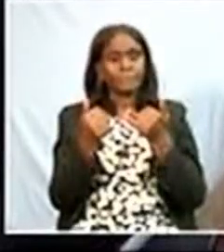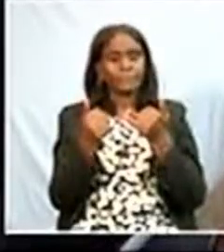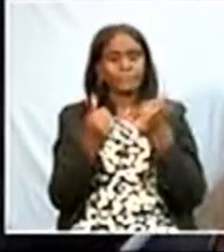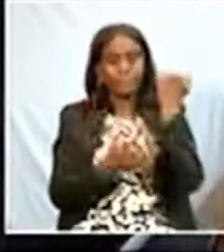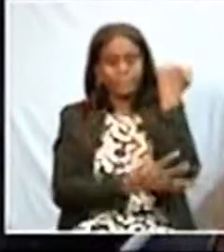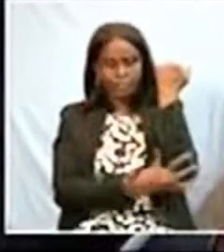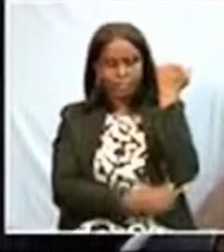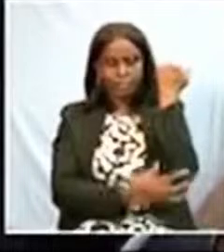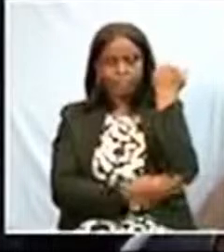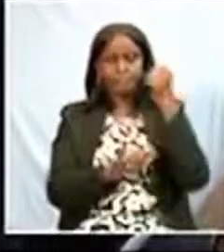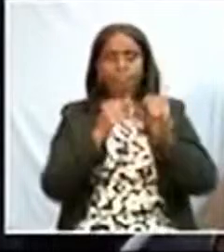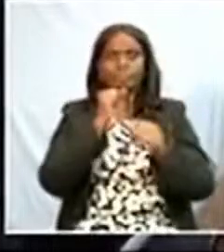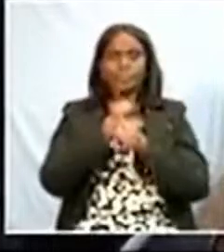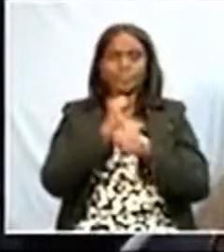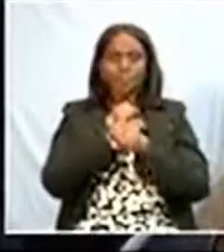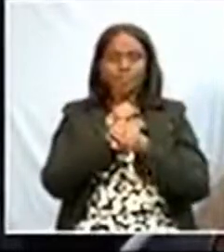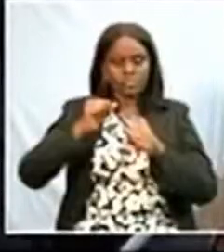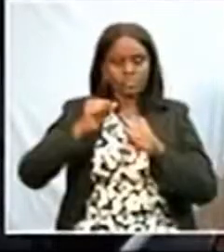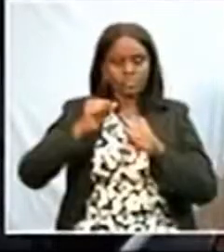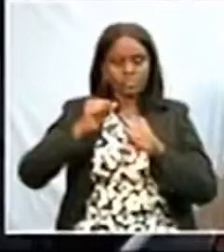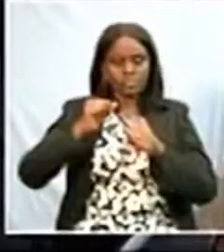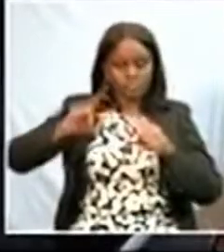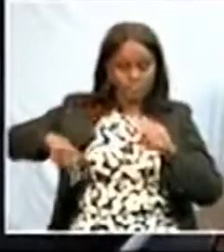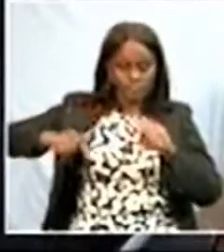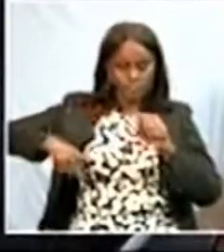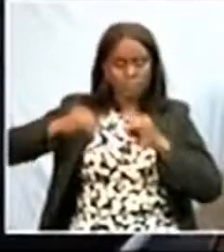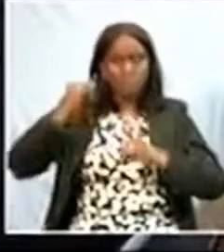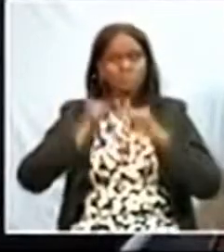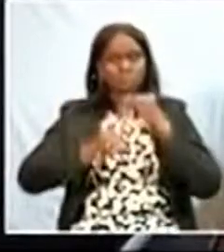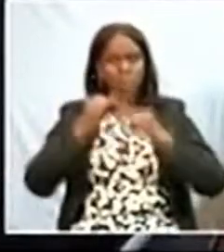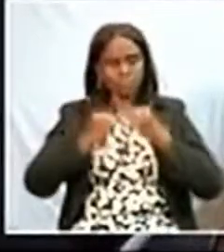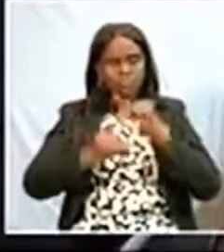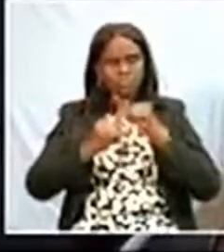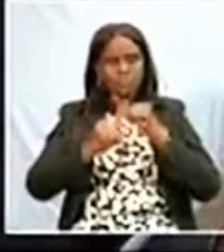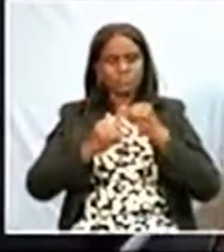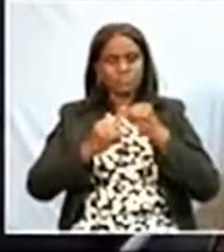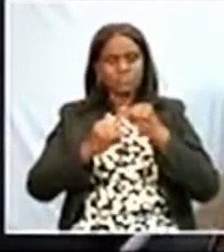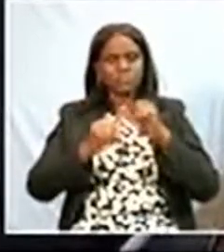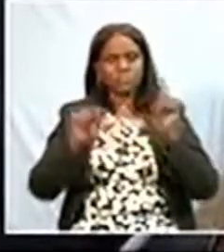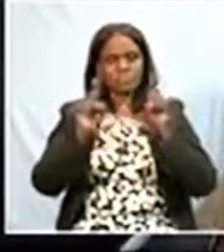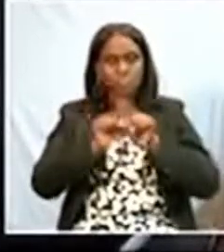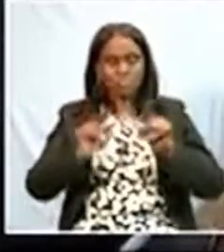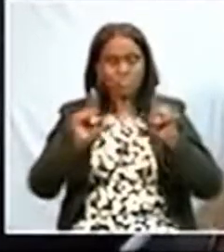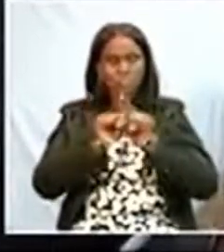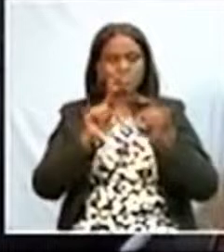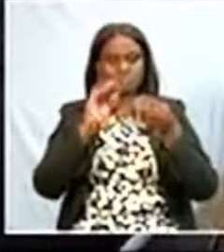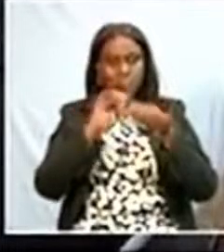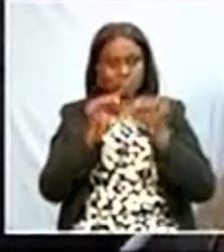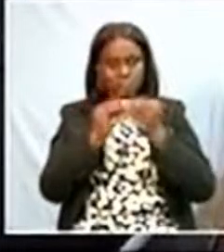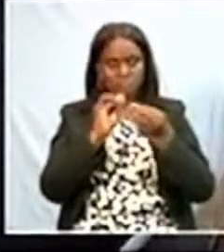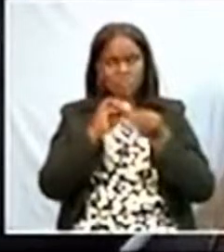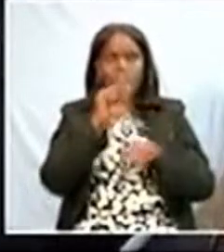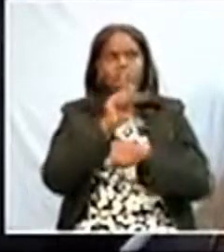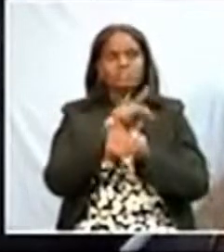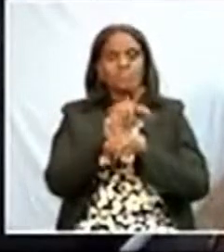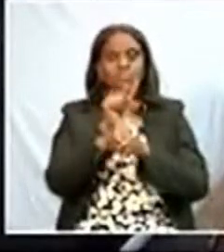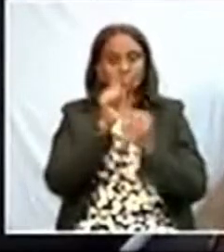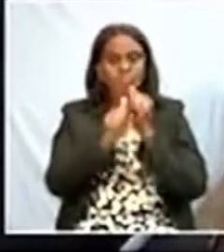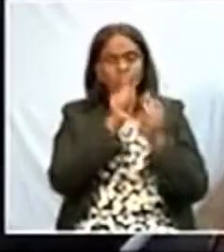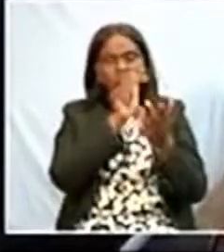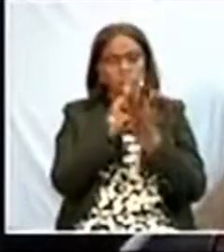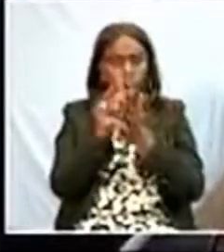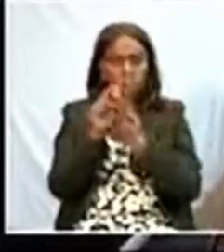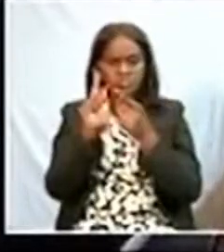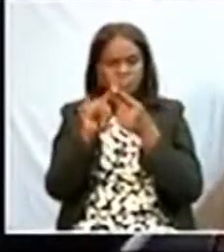poor workmanship. Delayed completion. On average, a project that was signed to